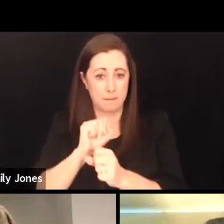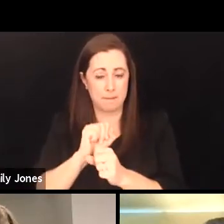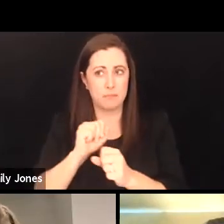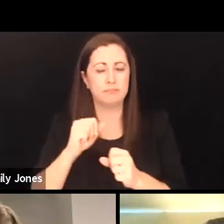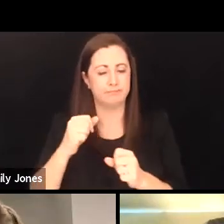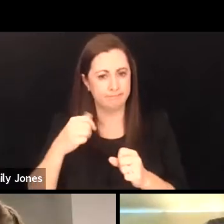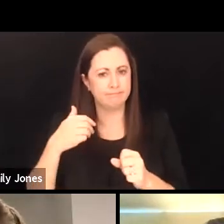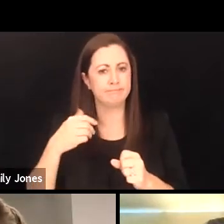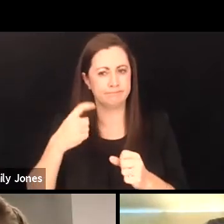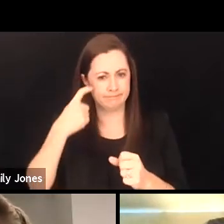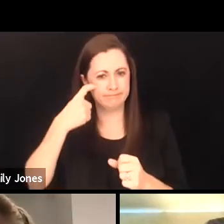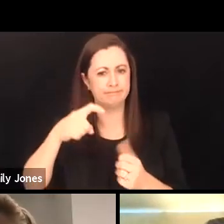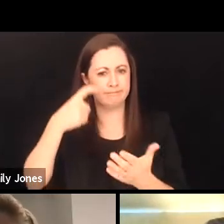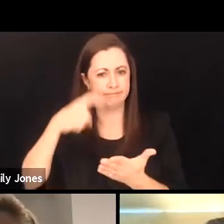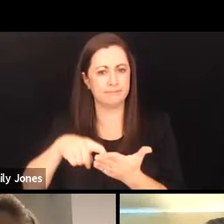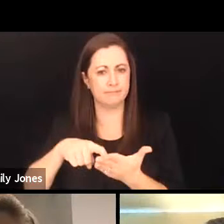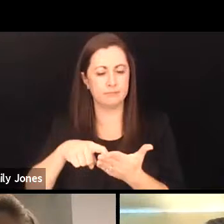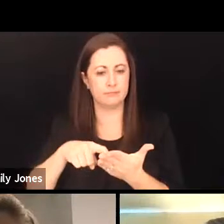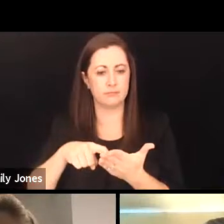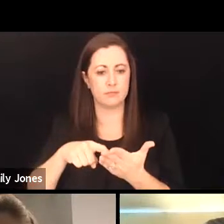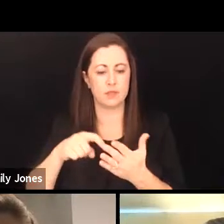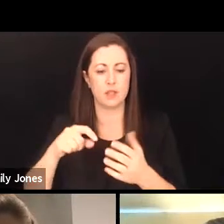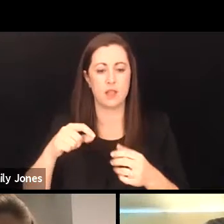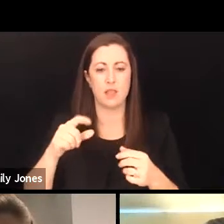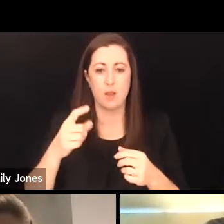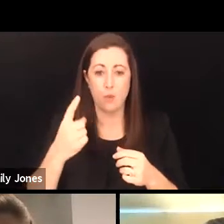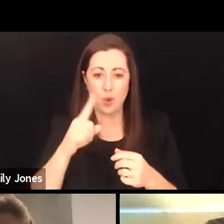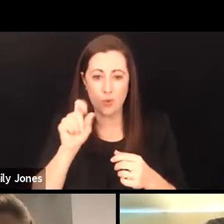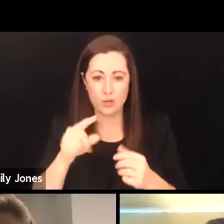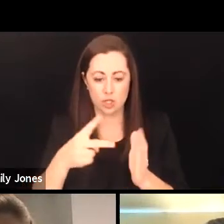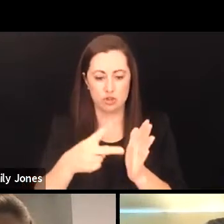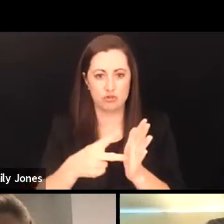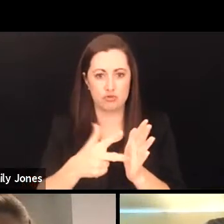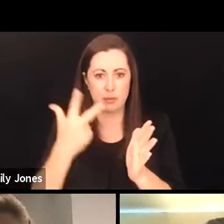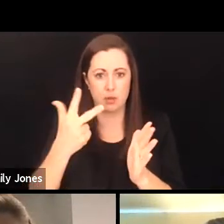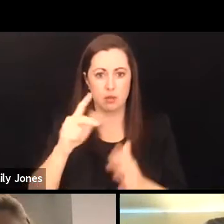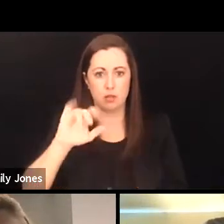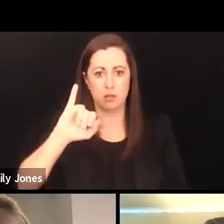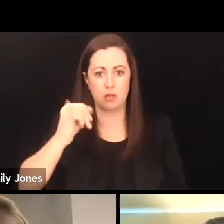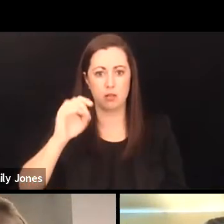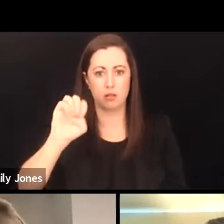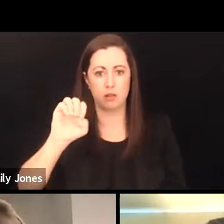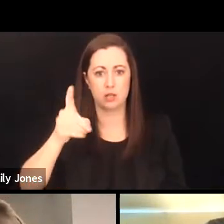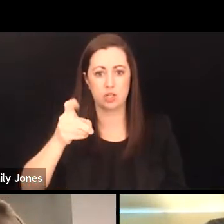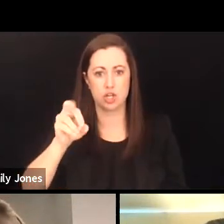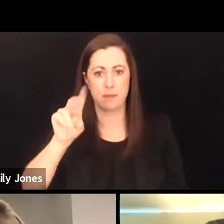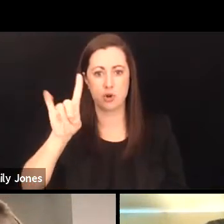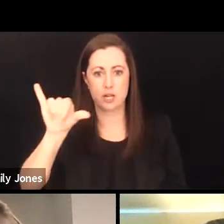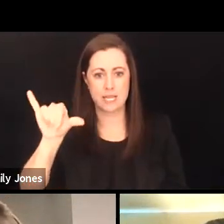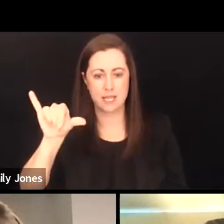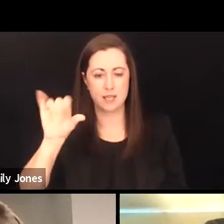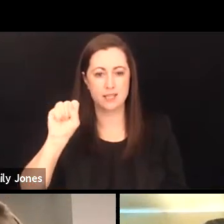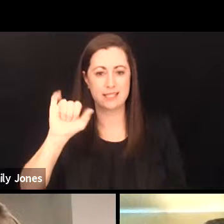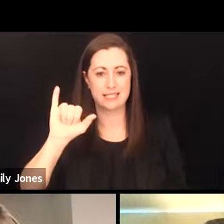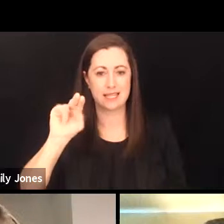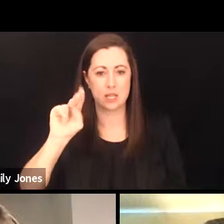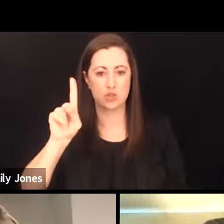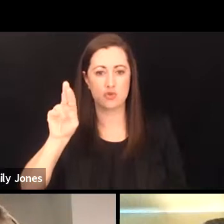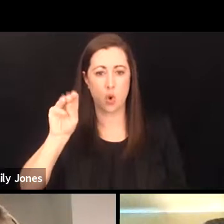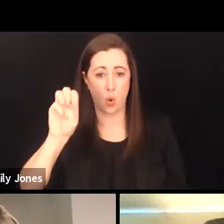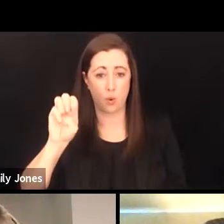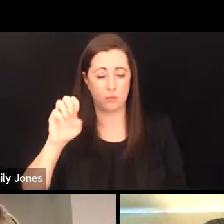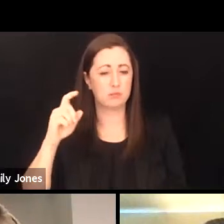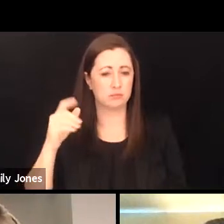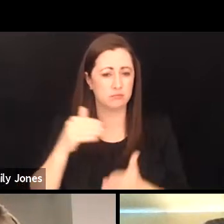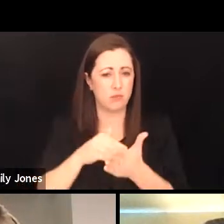as I think one of the questions, the triple jeopardy syndrome, you often hear and see that because